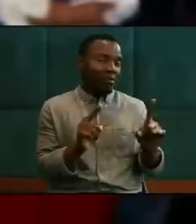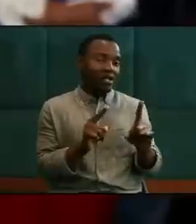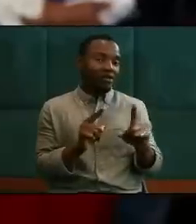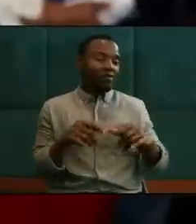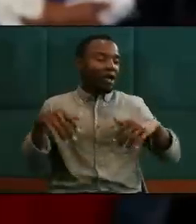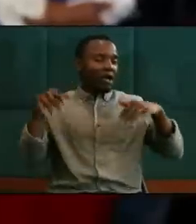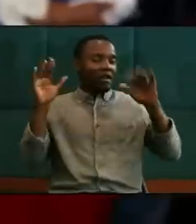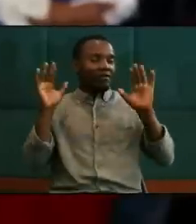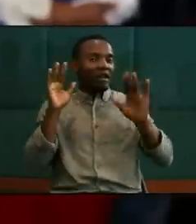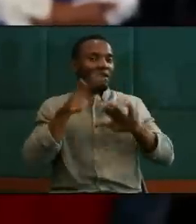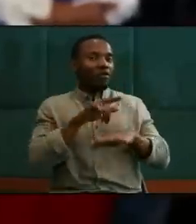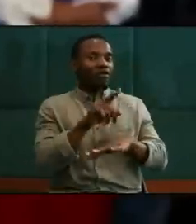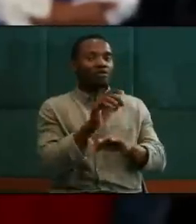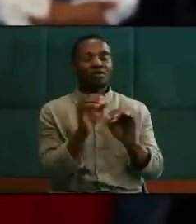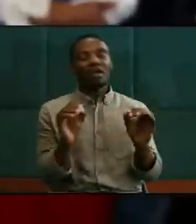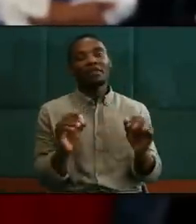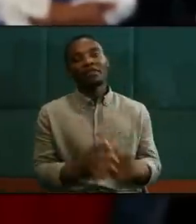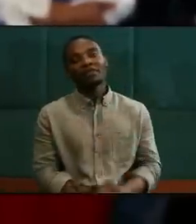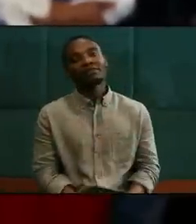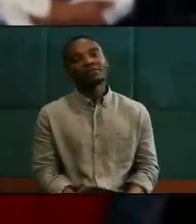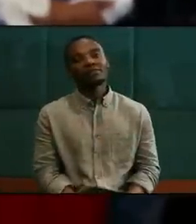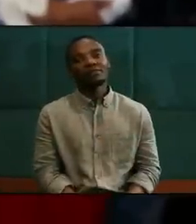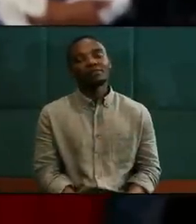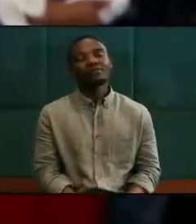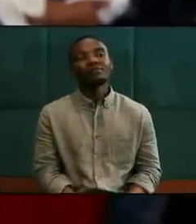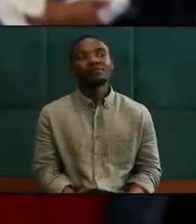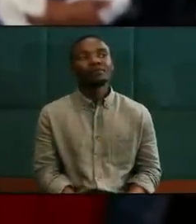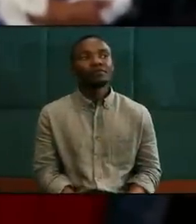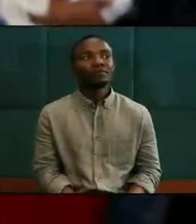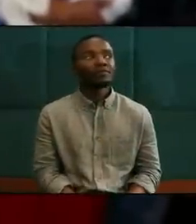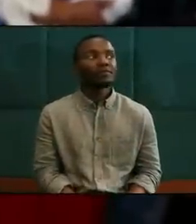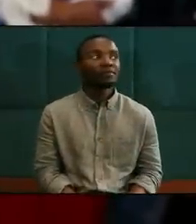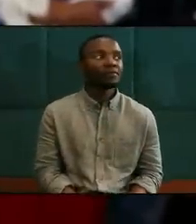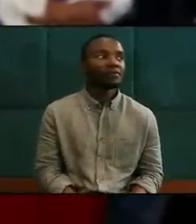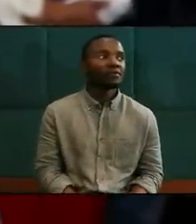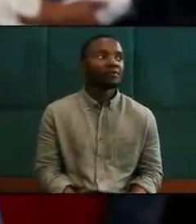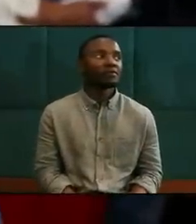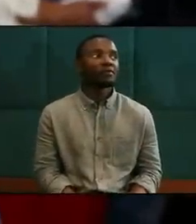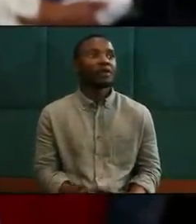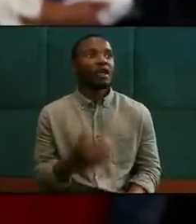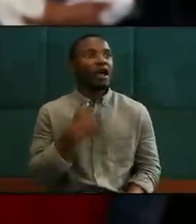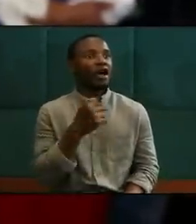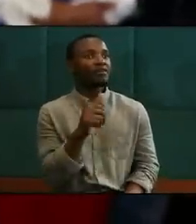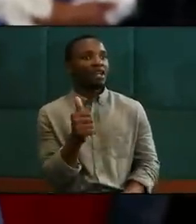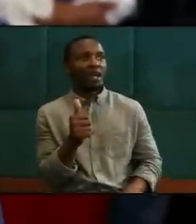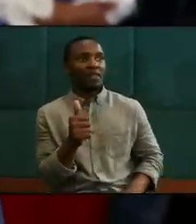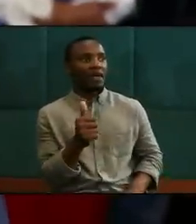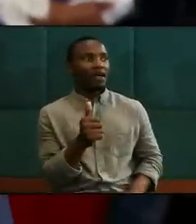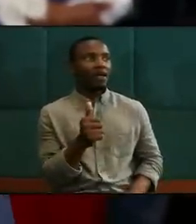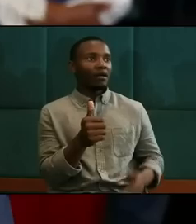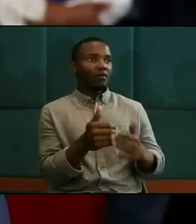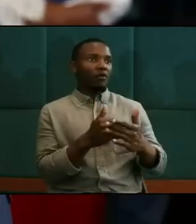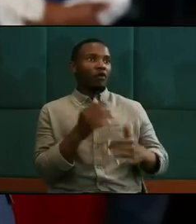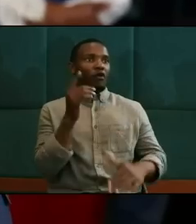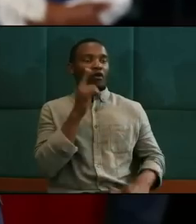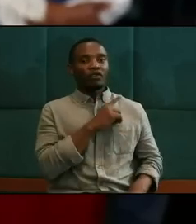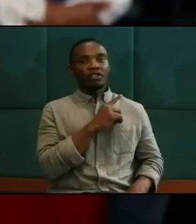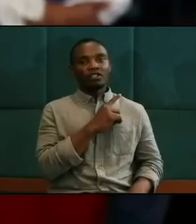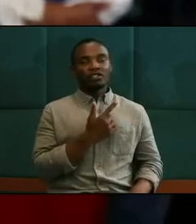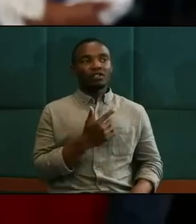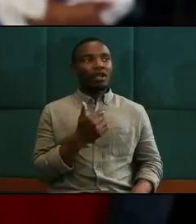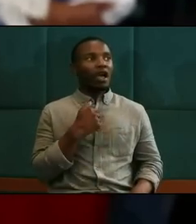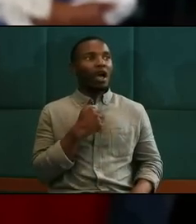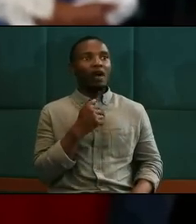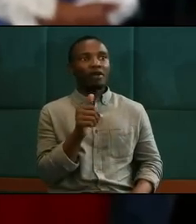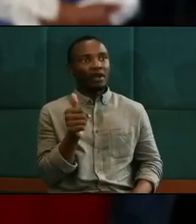up. Not giving you up. I'm not giving you up. Is there another before we close? Is